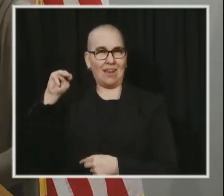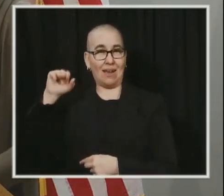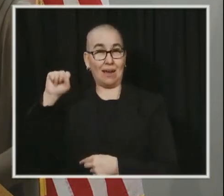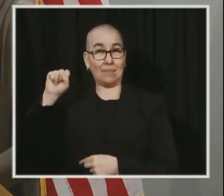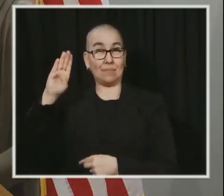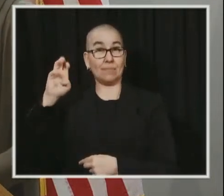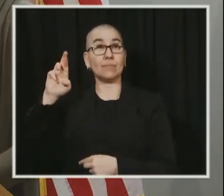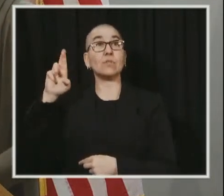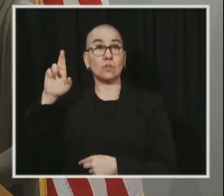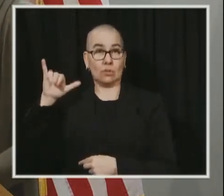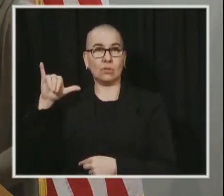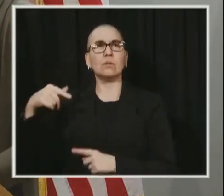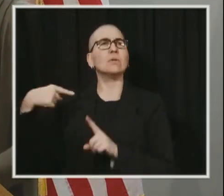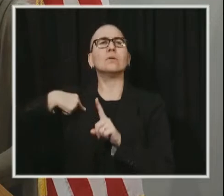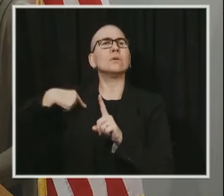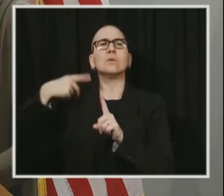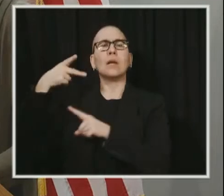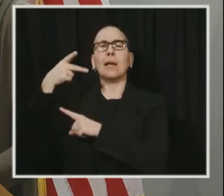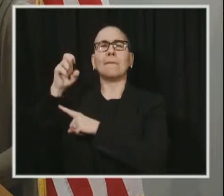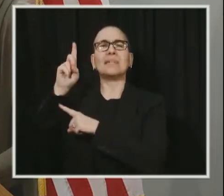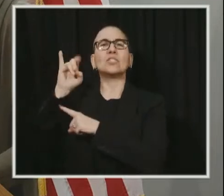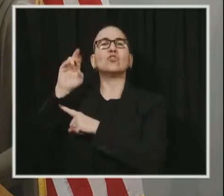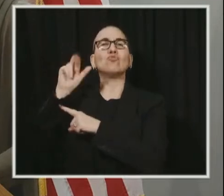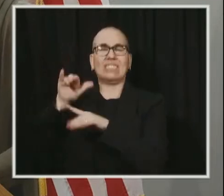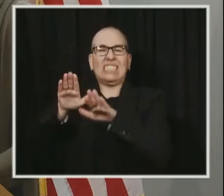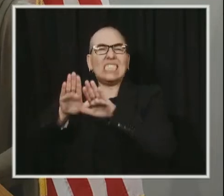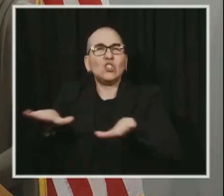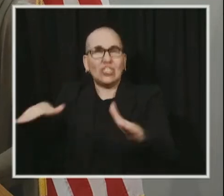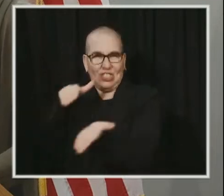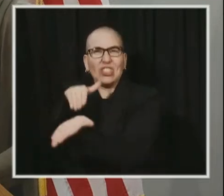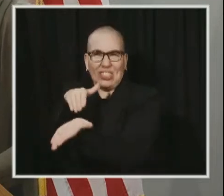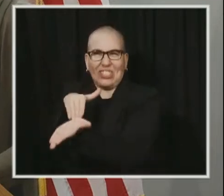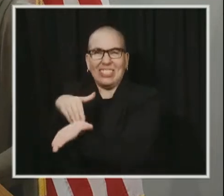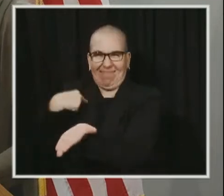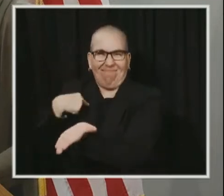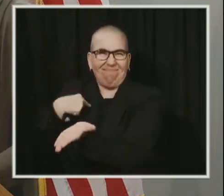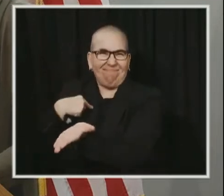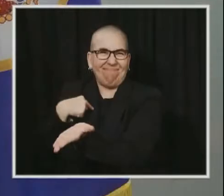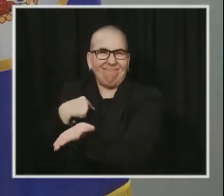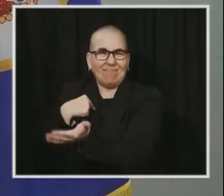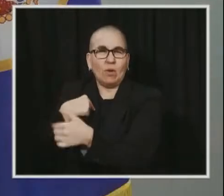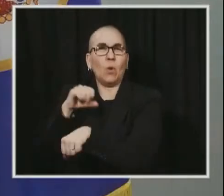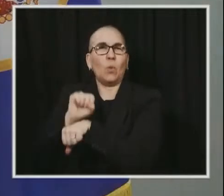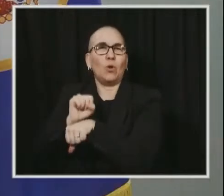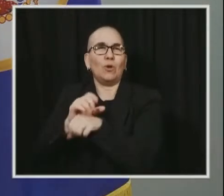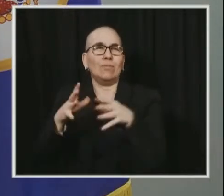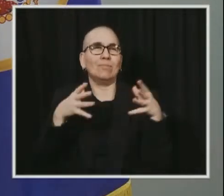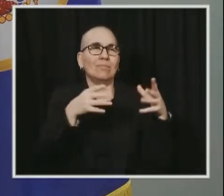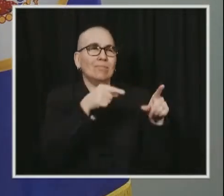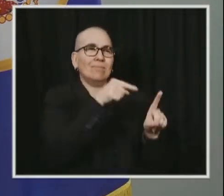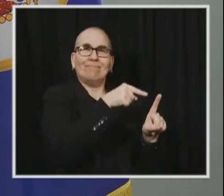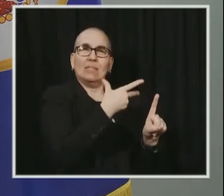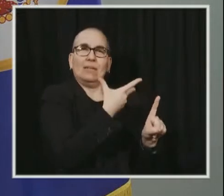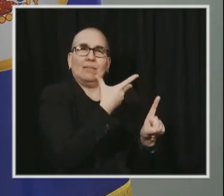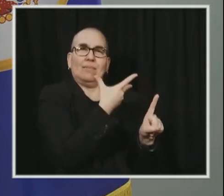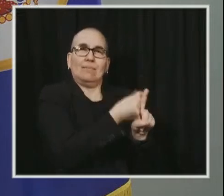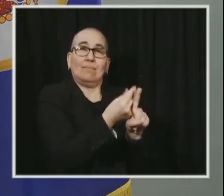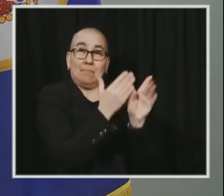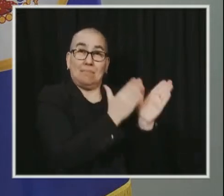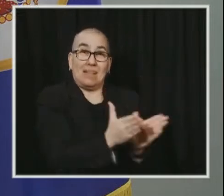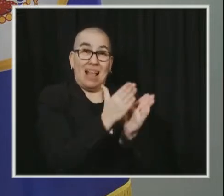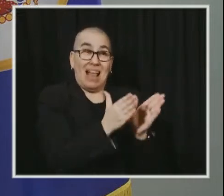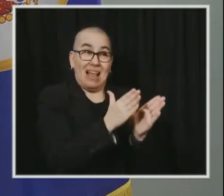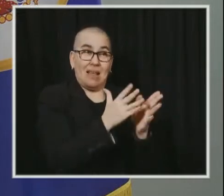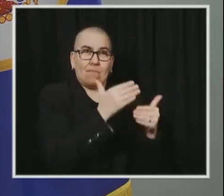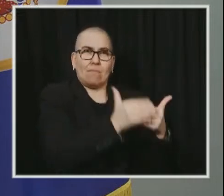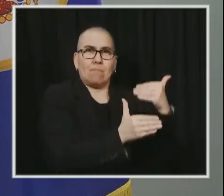6 months, I have been working at a local, regional, and state level on COVID vaccine planning and distribution. The people on this planet have